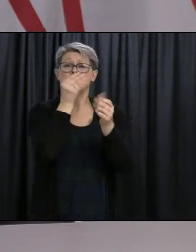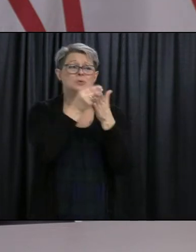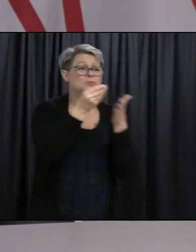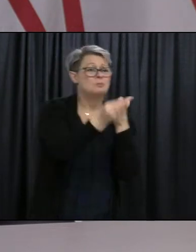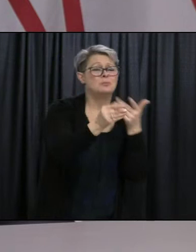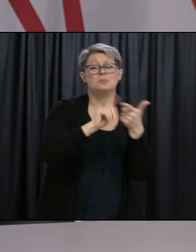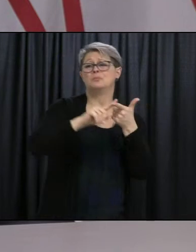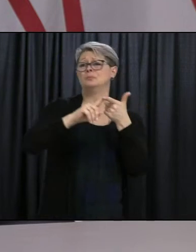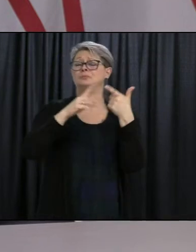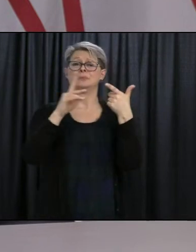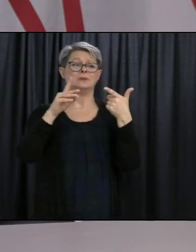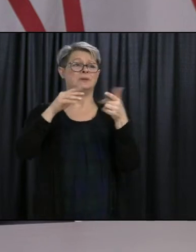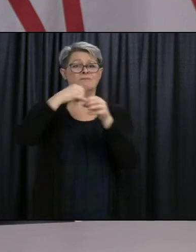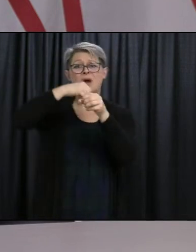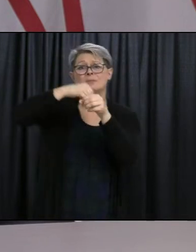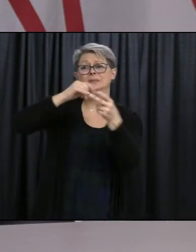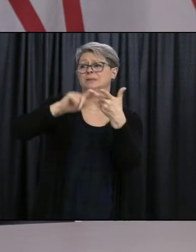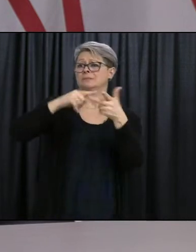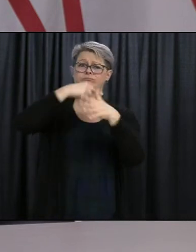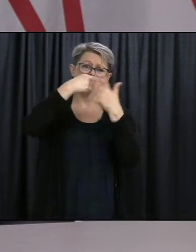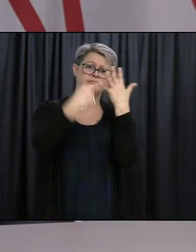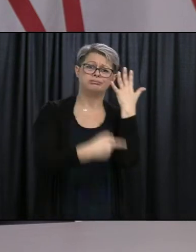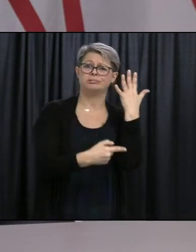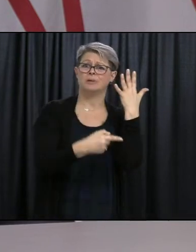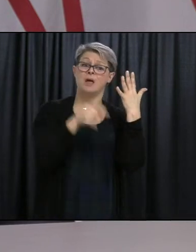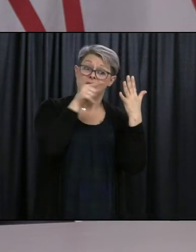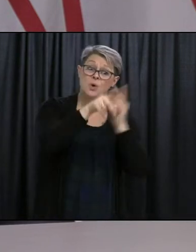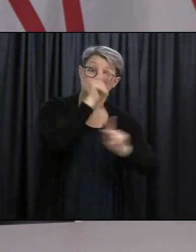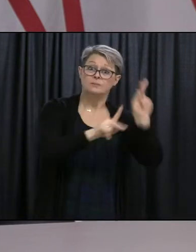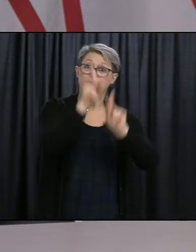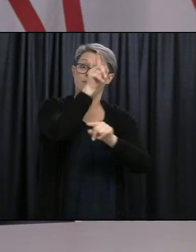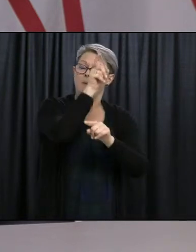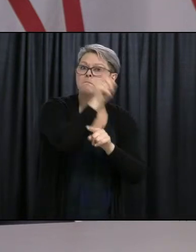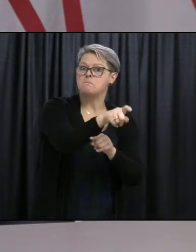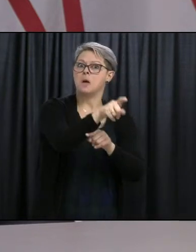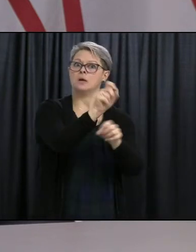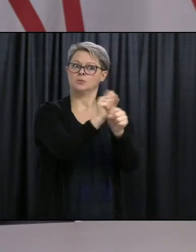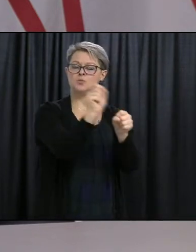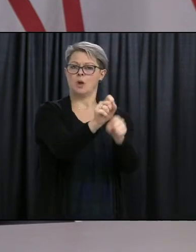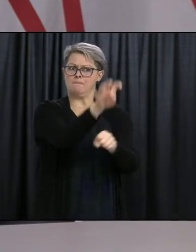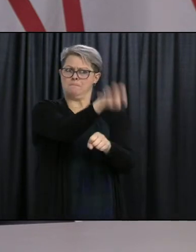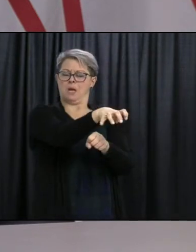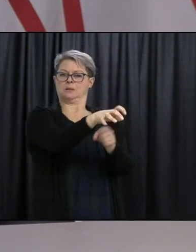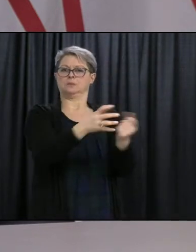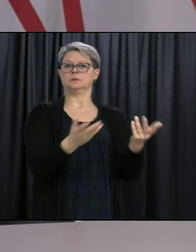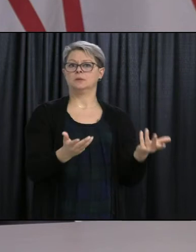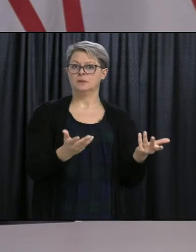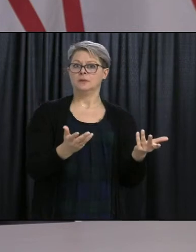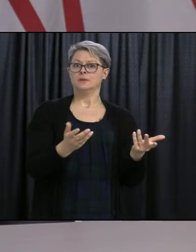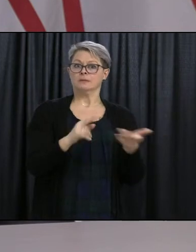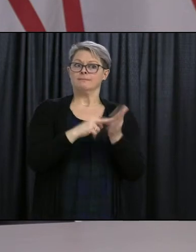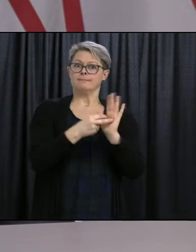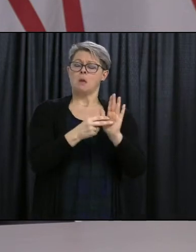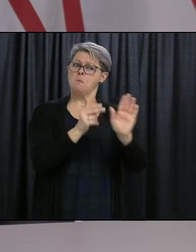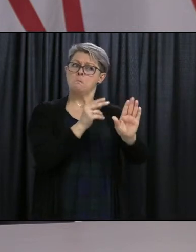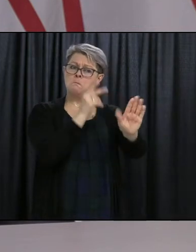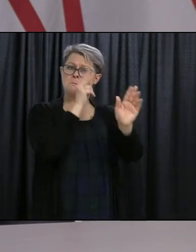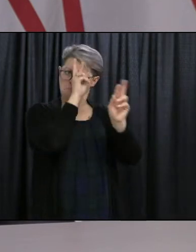and all these people who are out there day to day doing what they need to be doing. So we